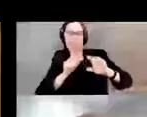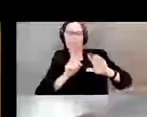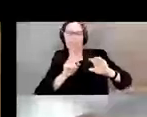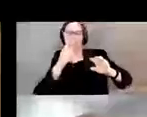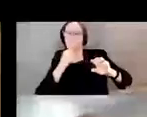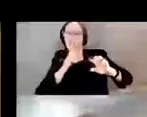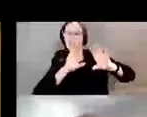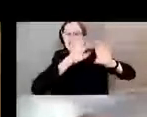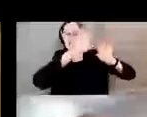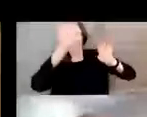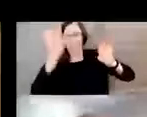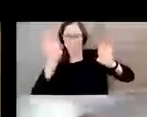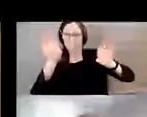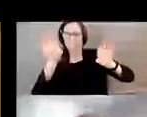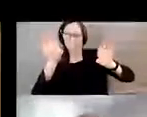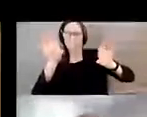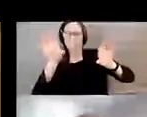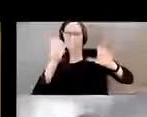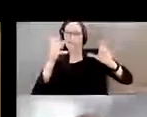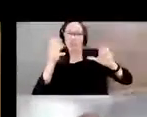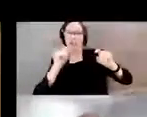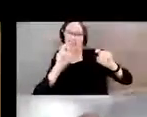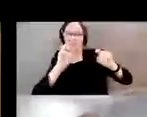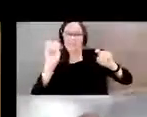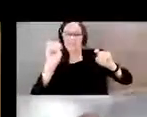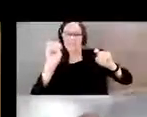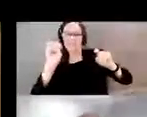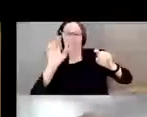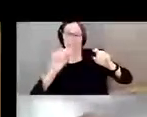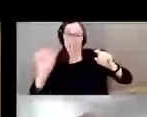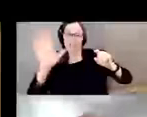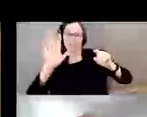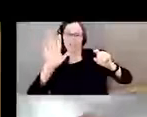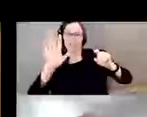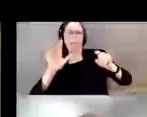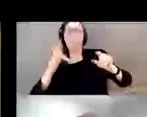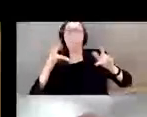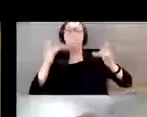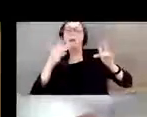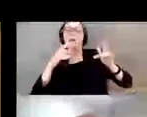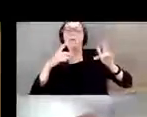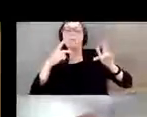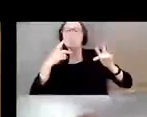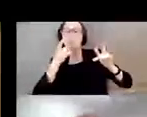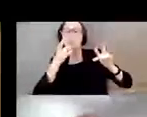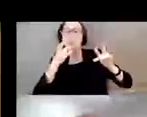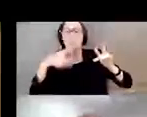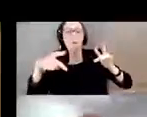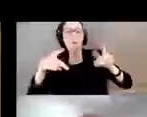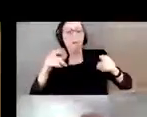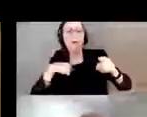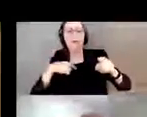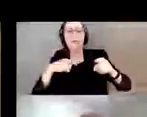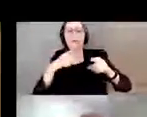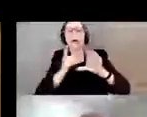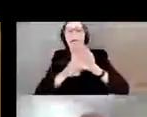chunk, of East Asia. The light purple, that is communist China. Okay, there had been a